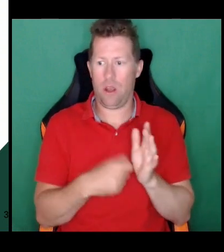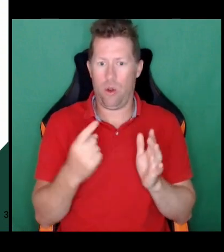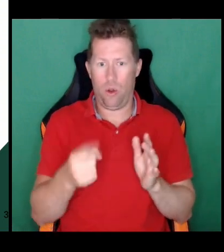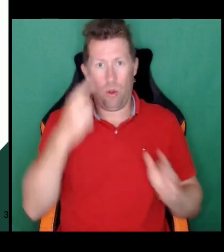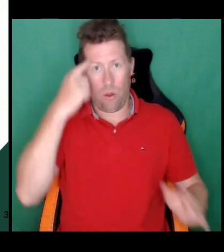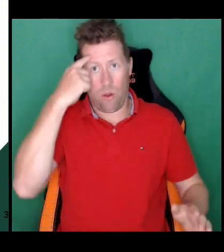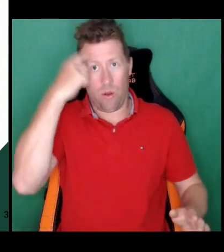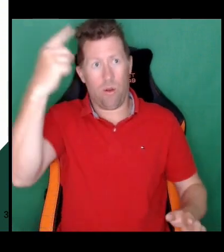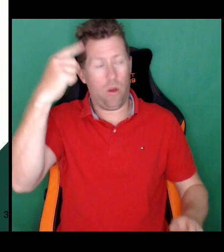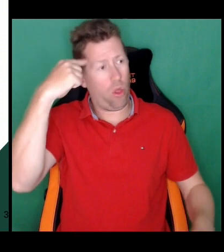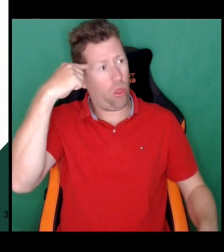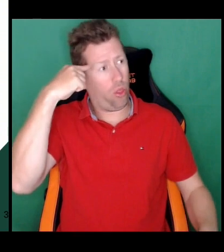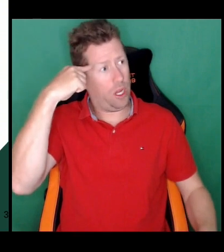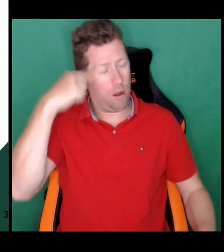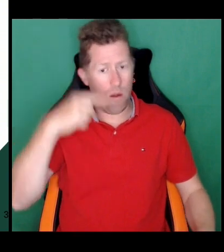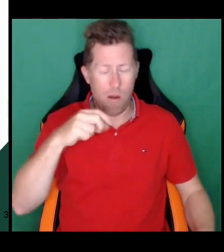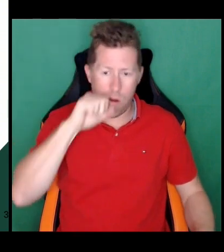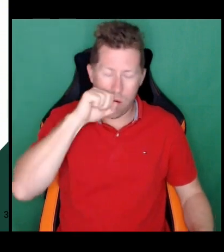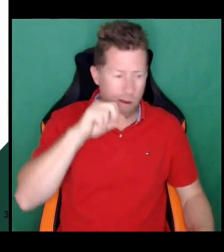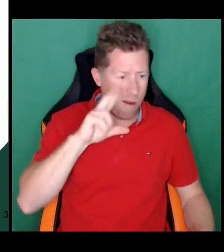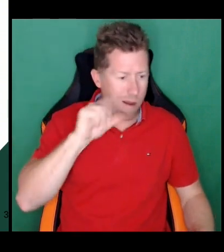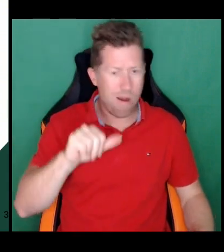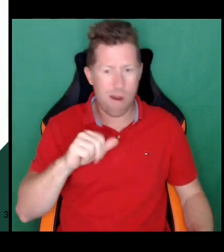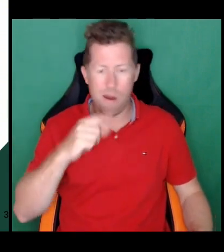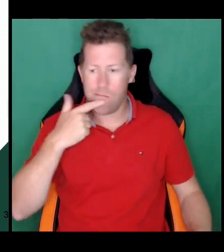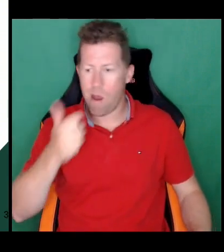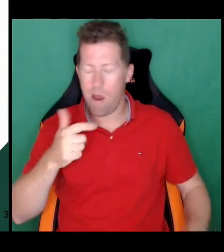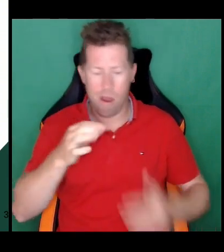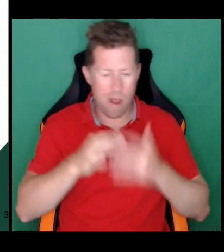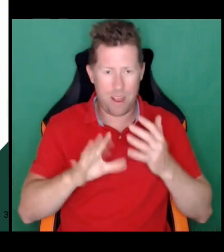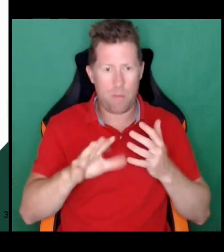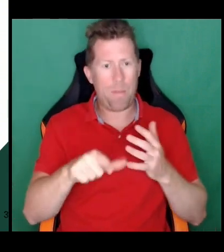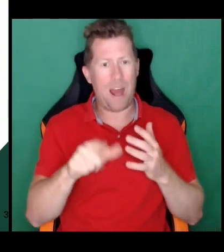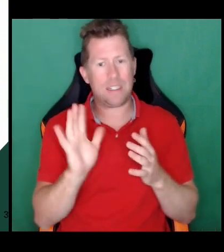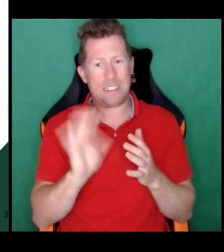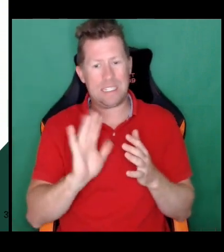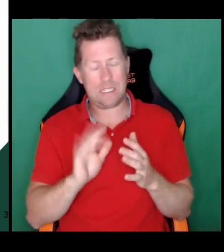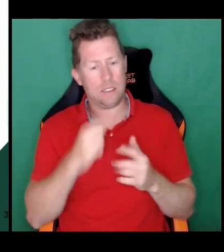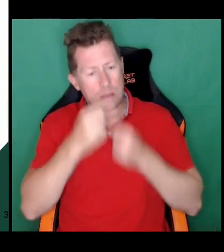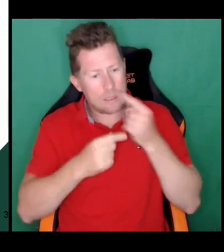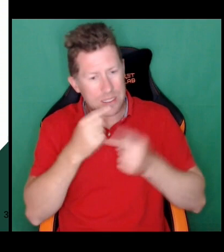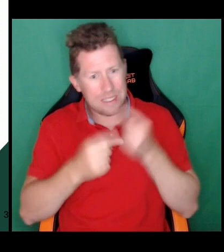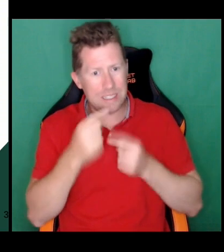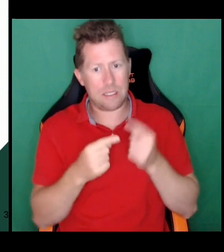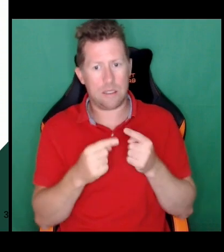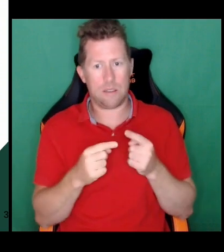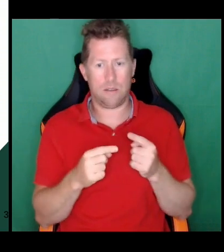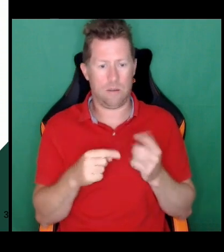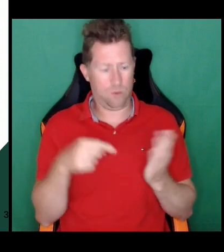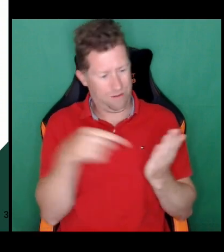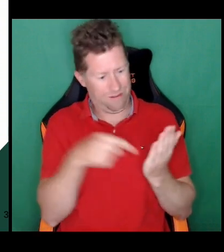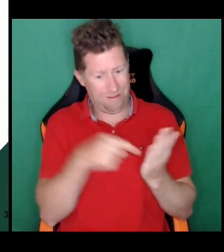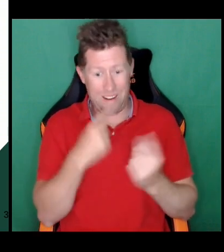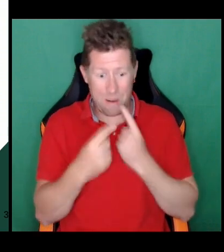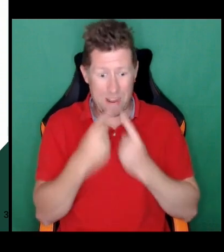ecosystem that is facing the weaponisation of their data by industry to sell products that we all know